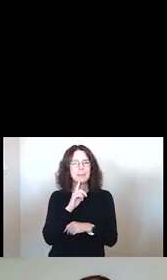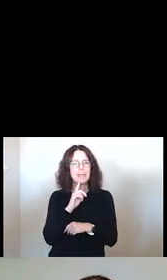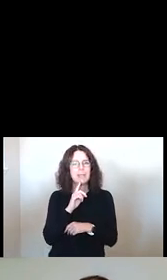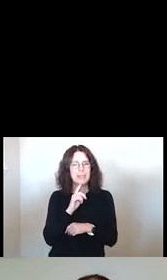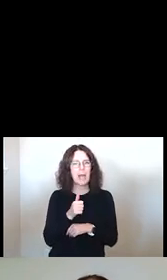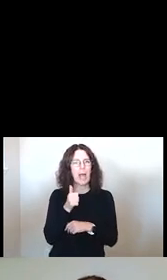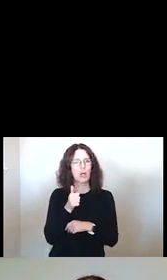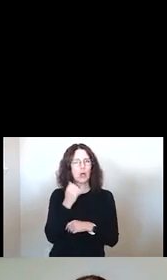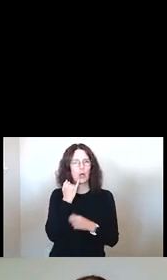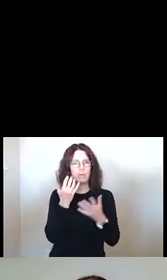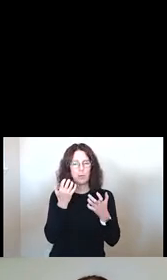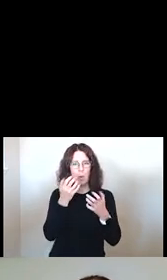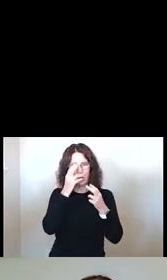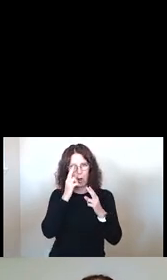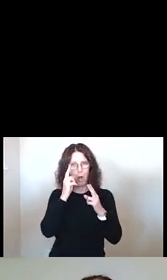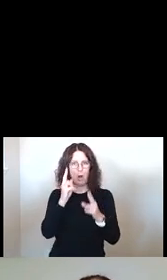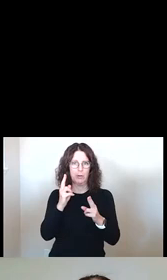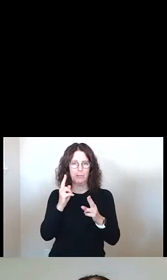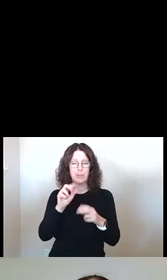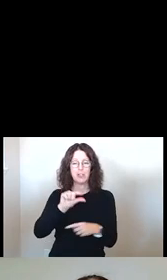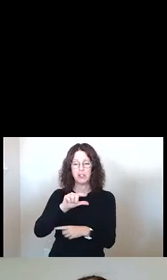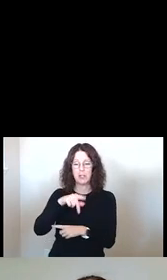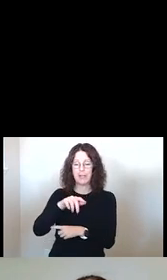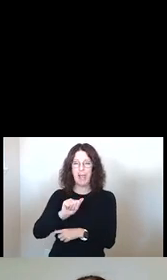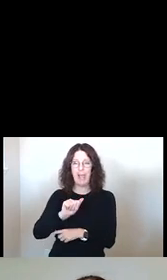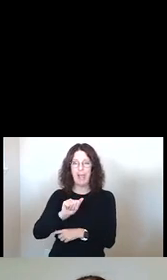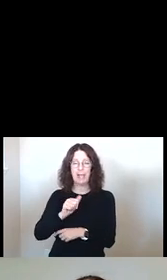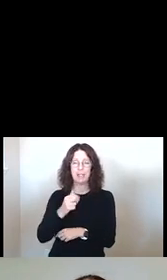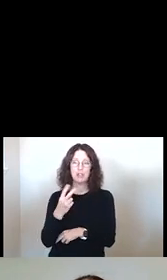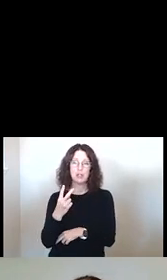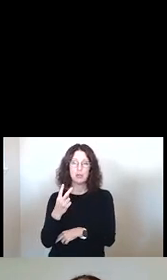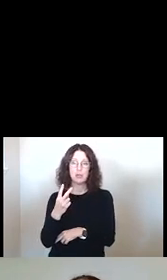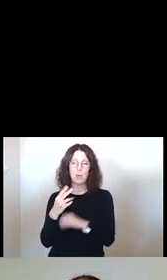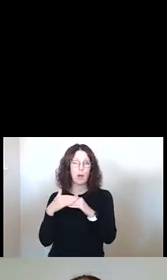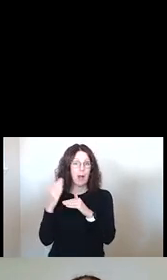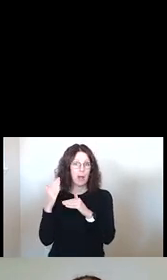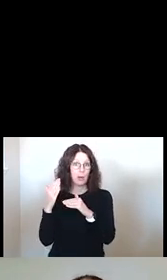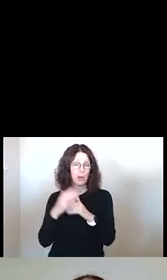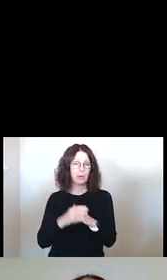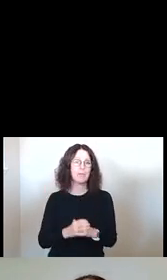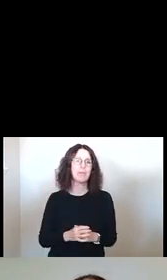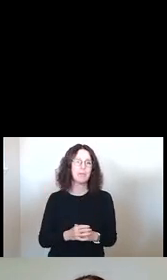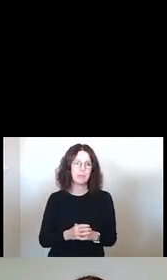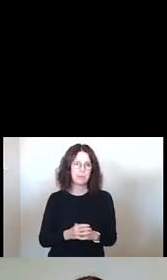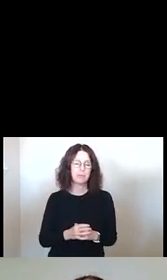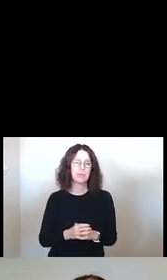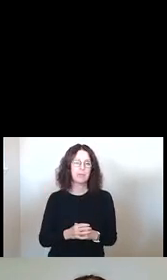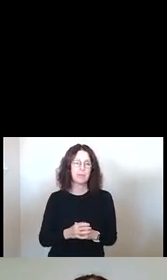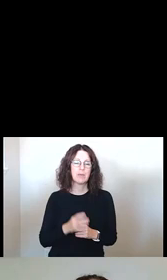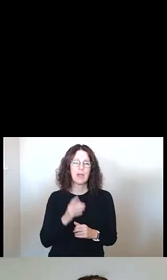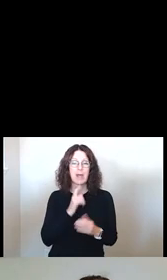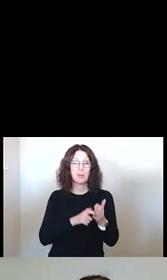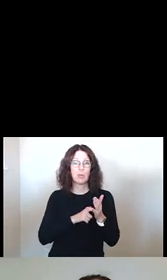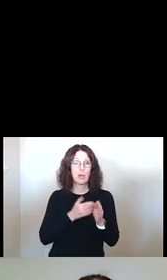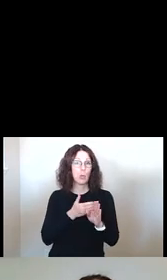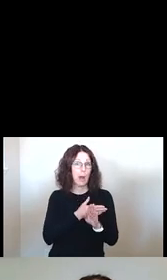program. So you would need a GPA of 2 or higher, and you would need a C in the prerequisite